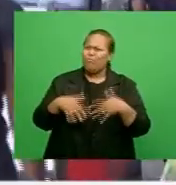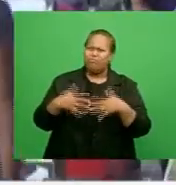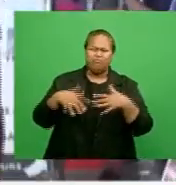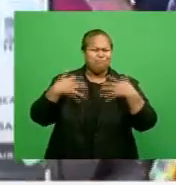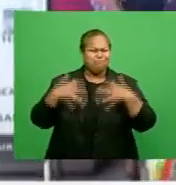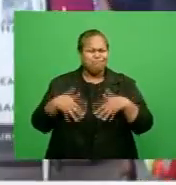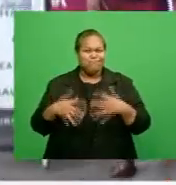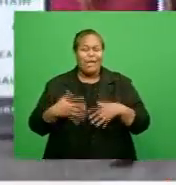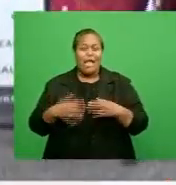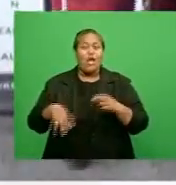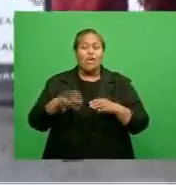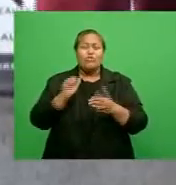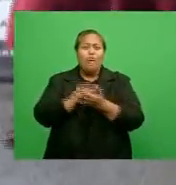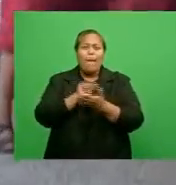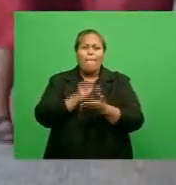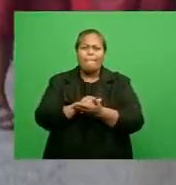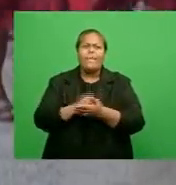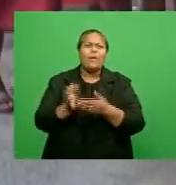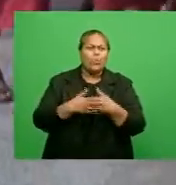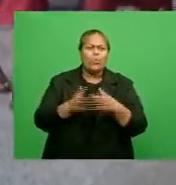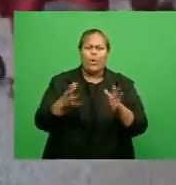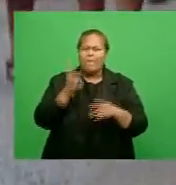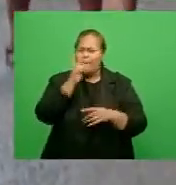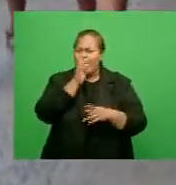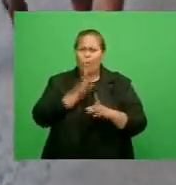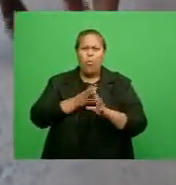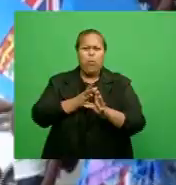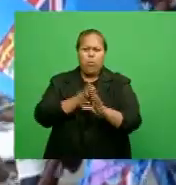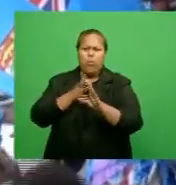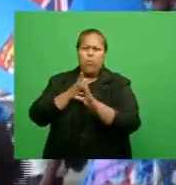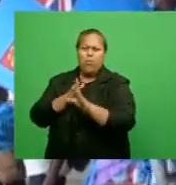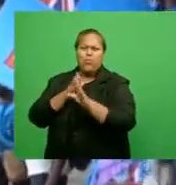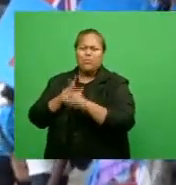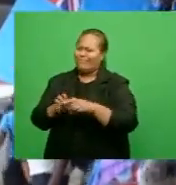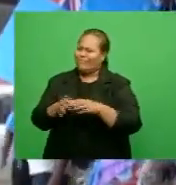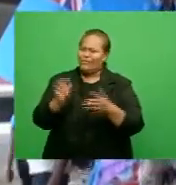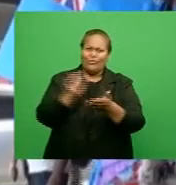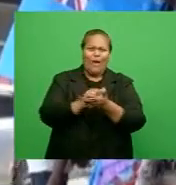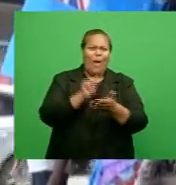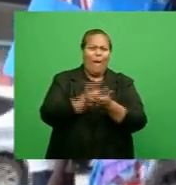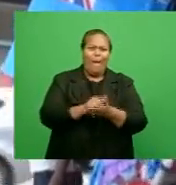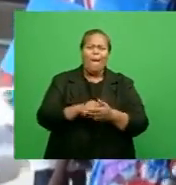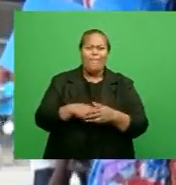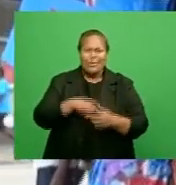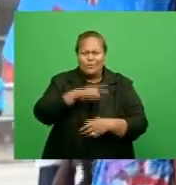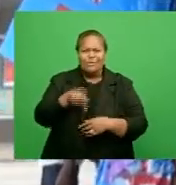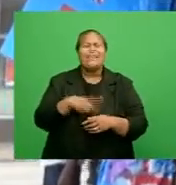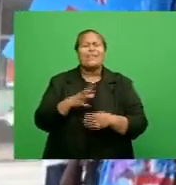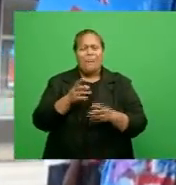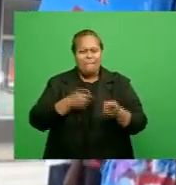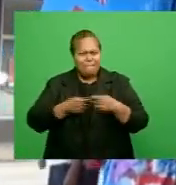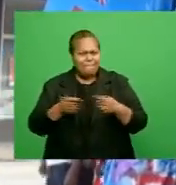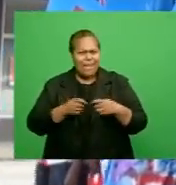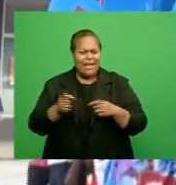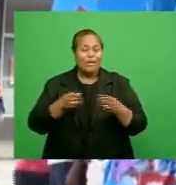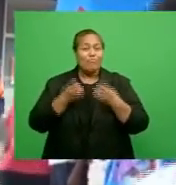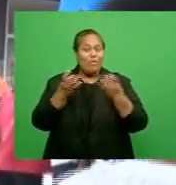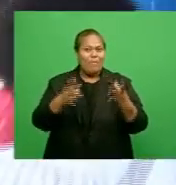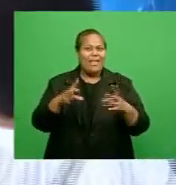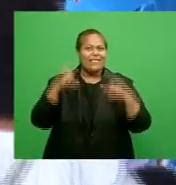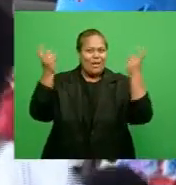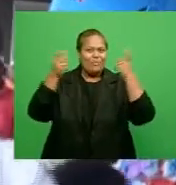to the walkways and consumers packing up the supermarkets, gearing up for a day of celebration tomorrow. Venina